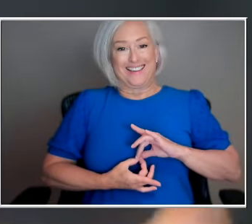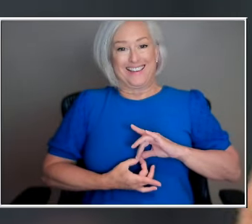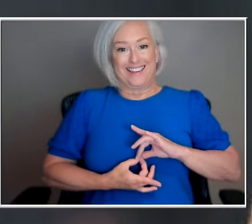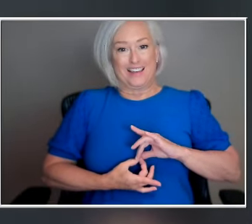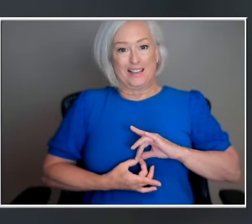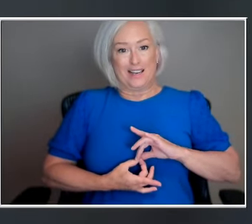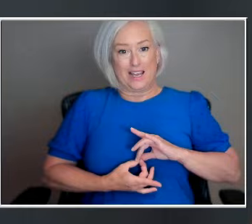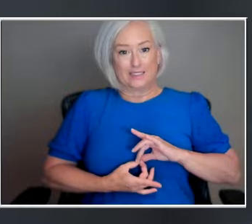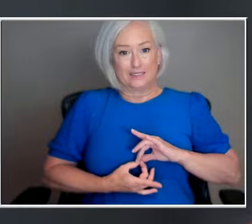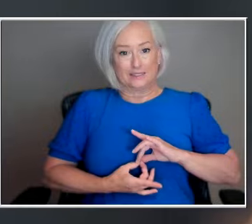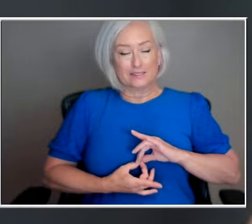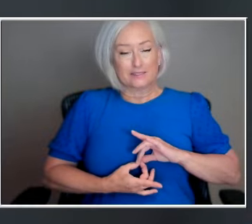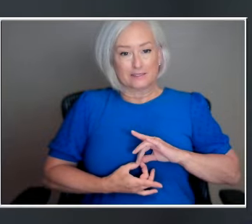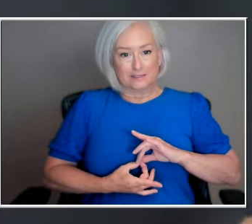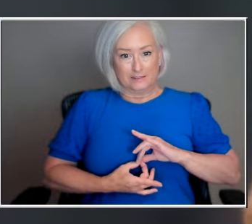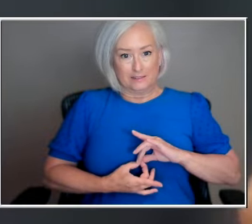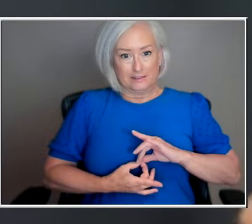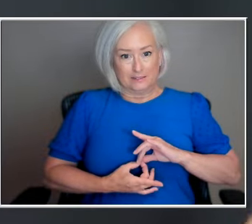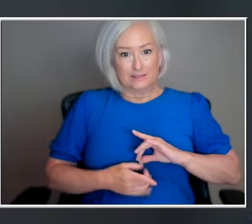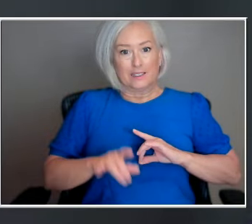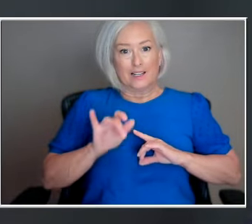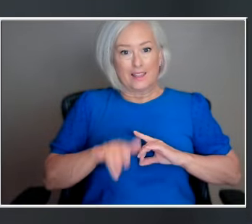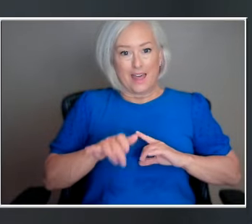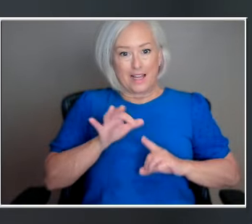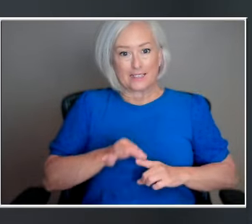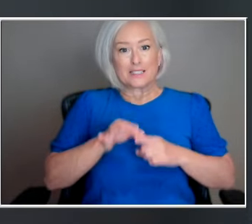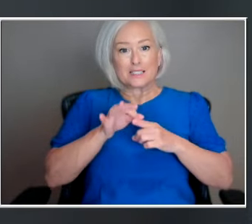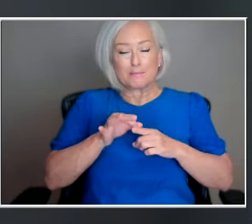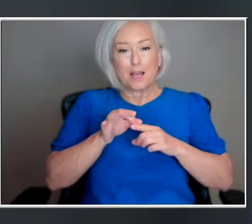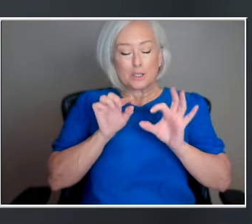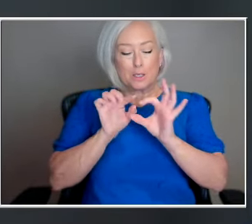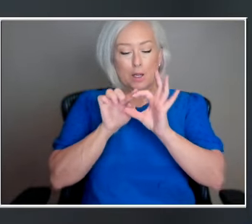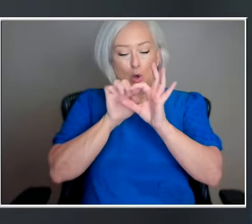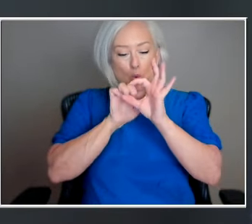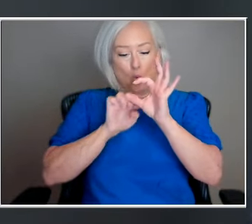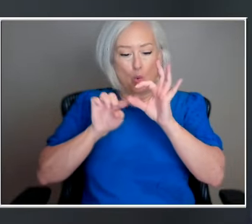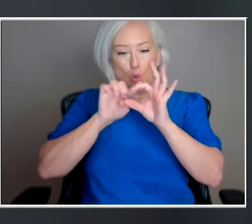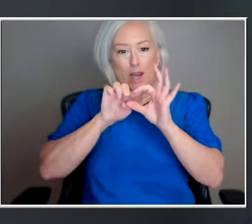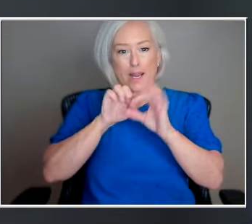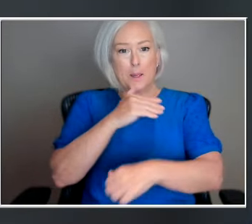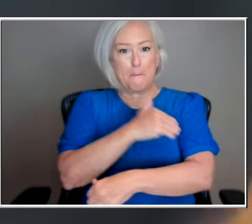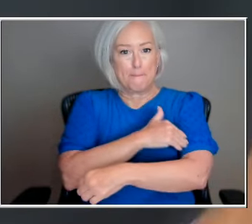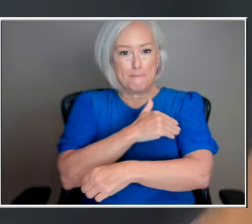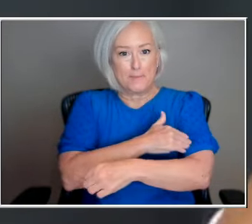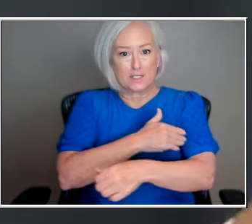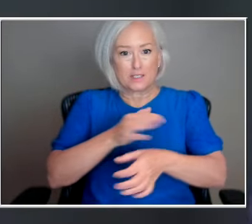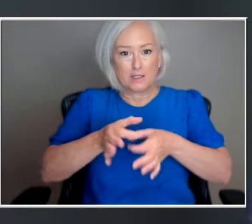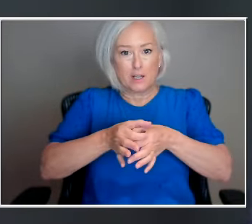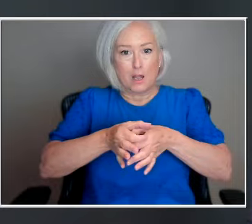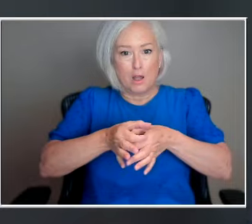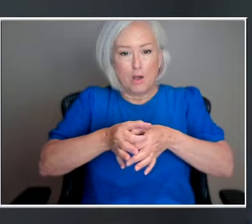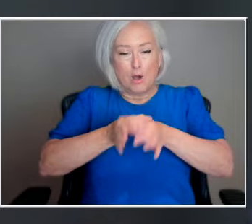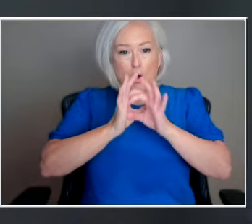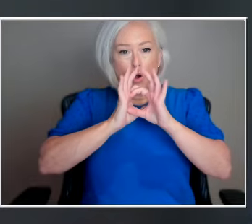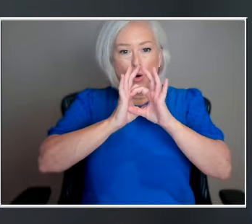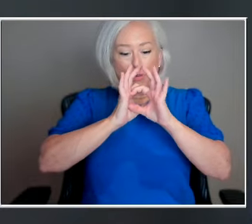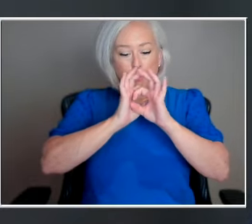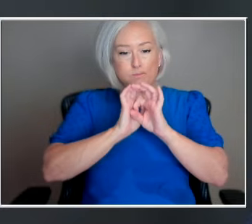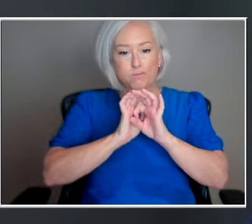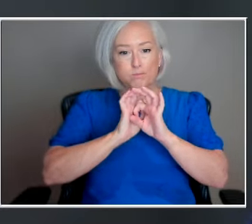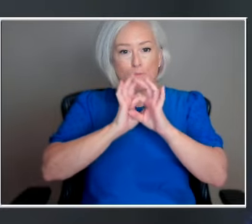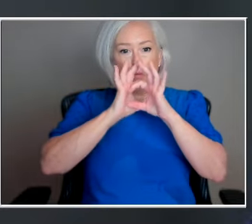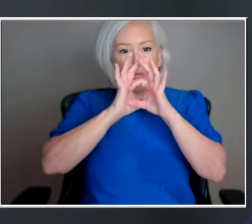junction, basically. And this is a specialized ring of muscle that acts like a valve. So it allows the food to go through the food